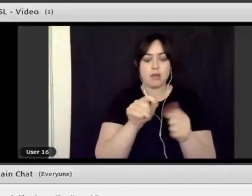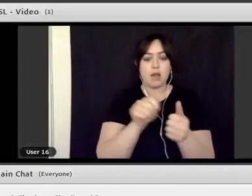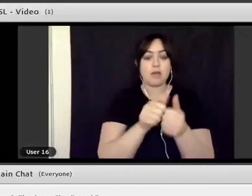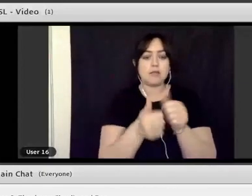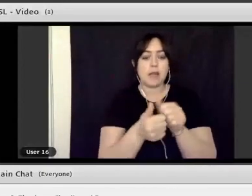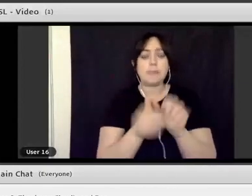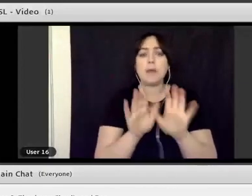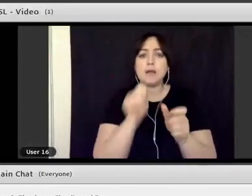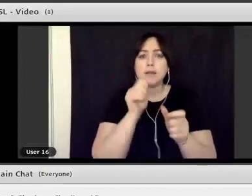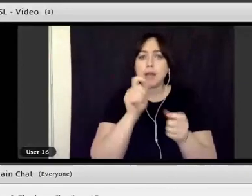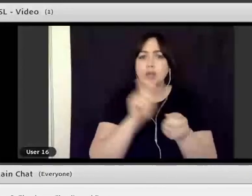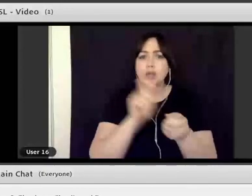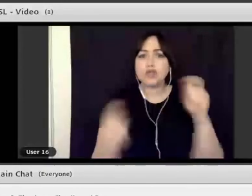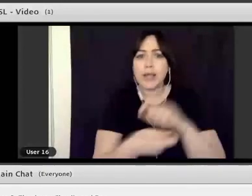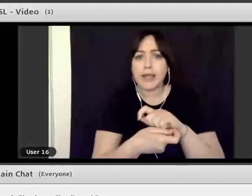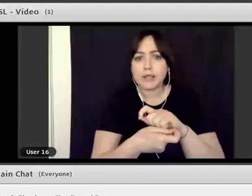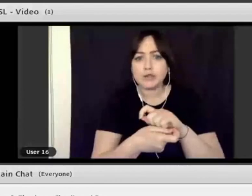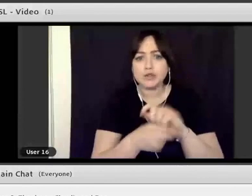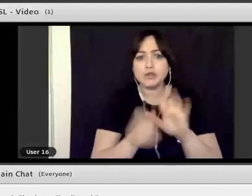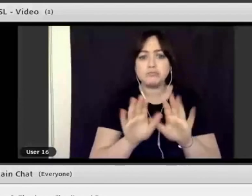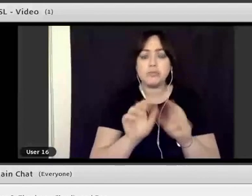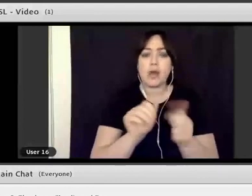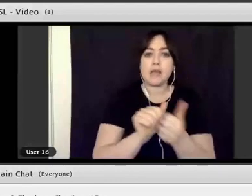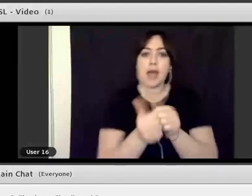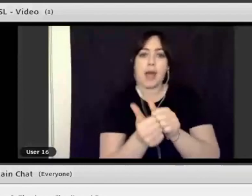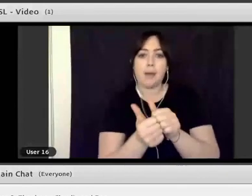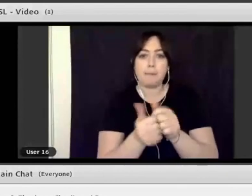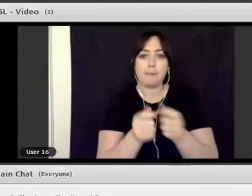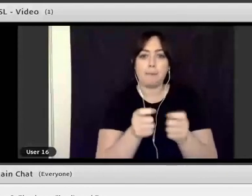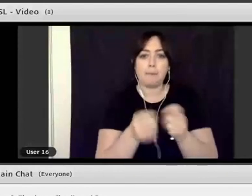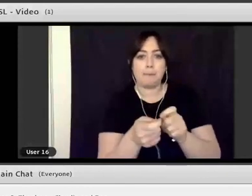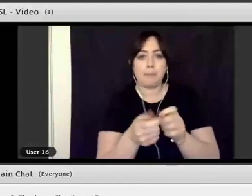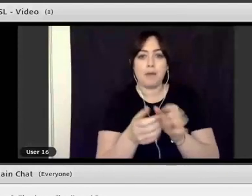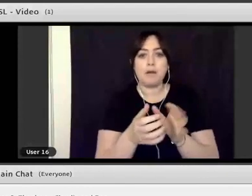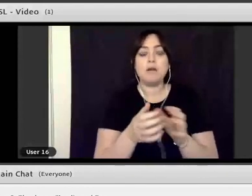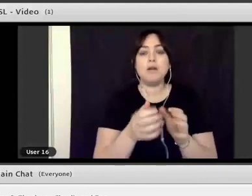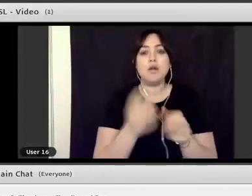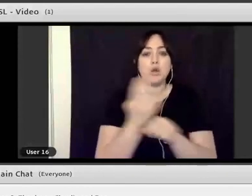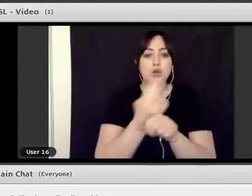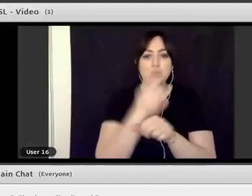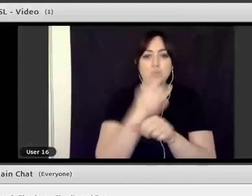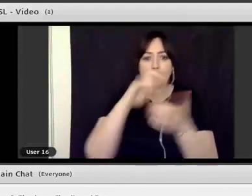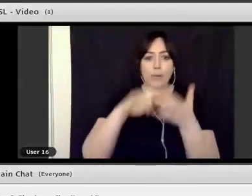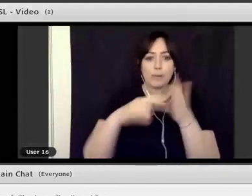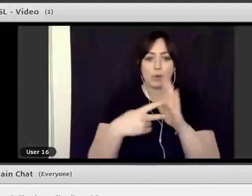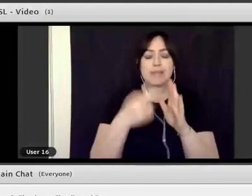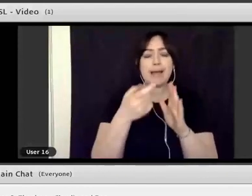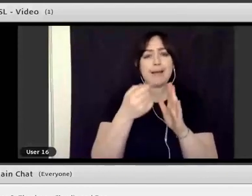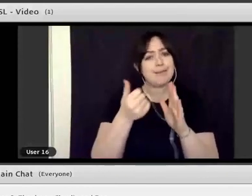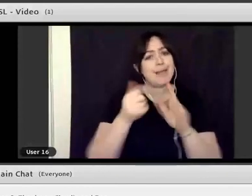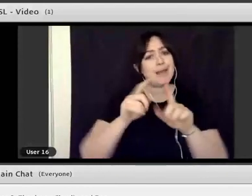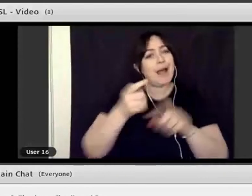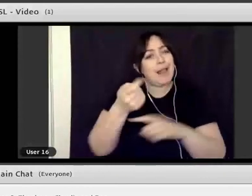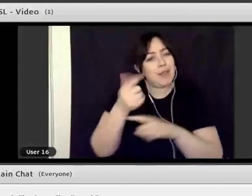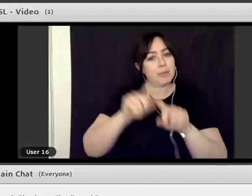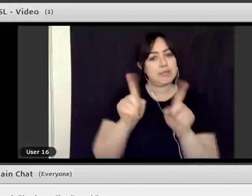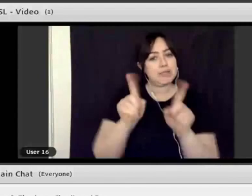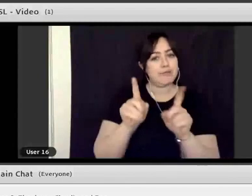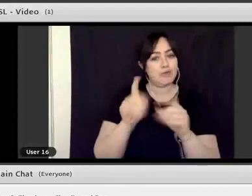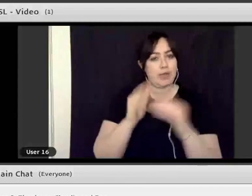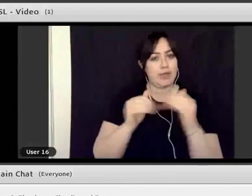not changing them or anything like that, but using them for a purpose that is slightly different than was originally